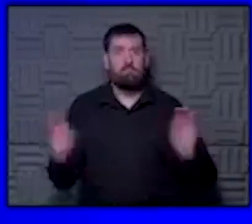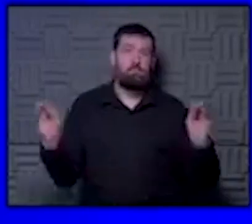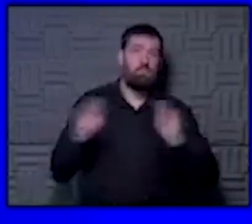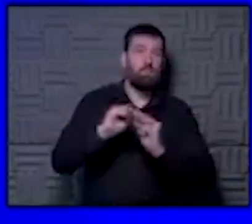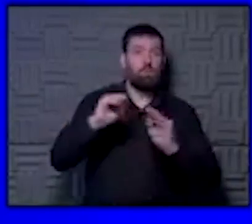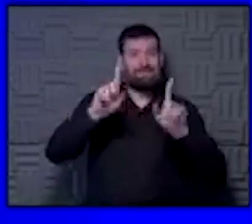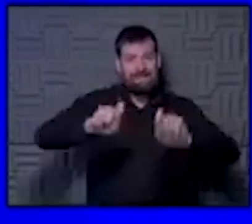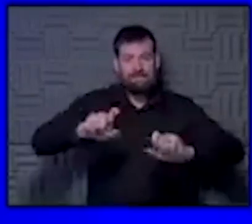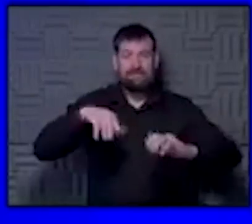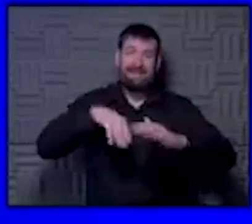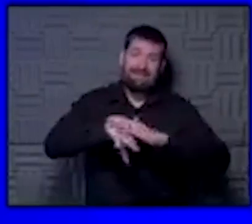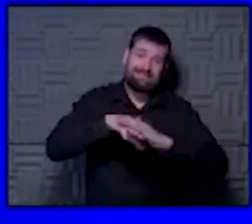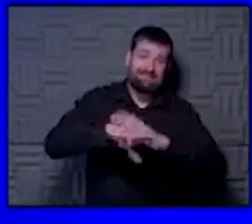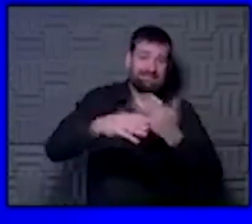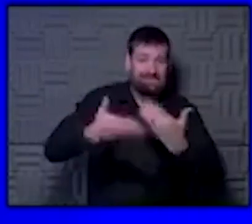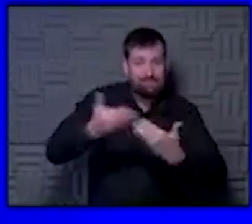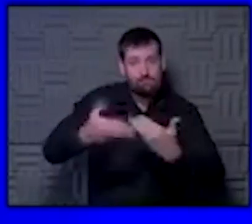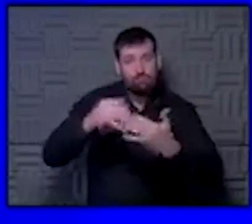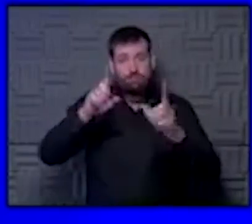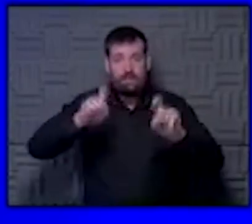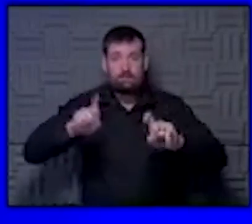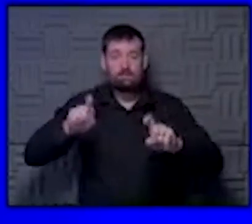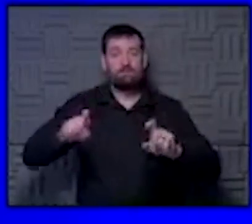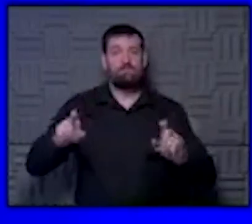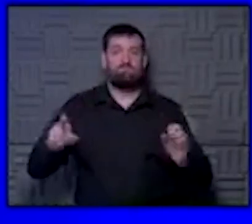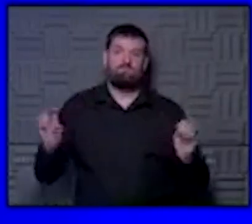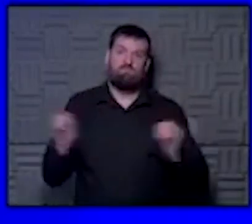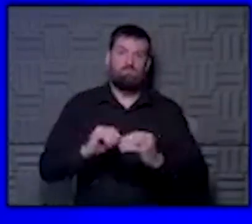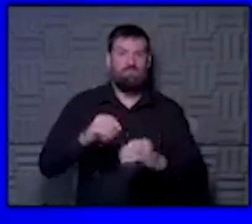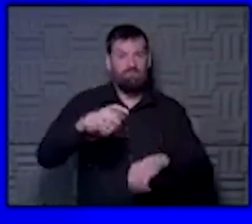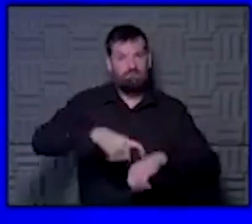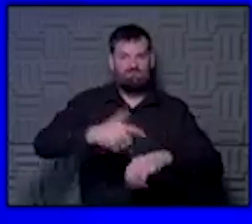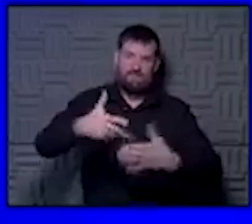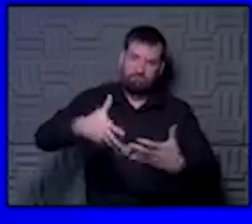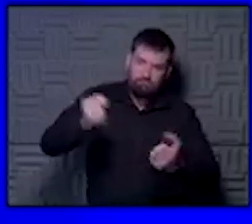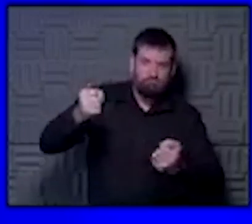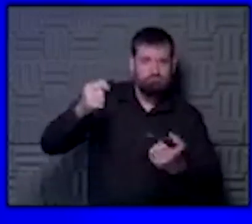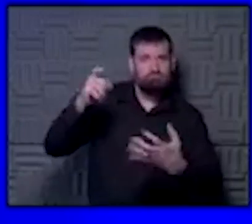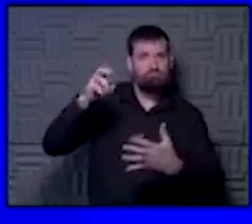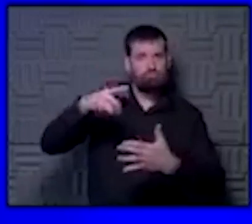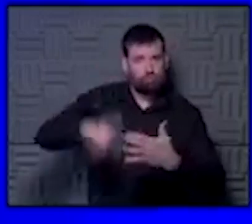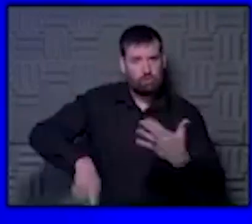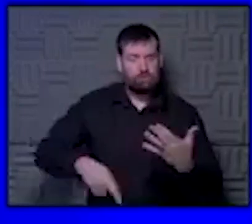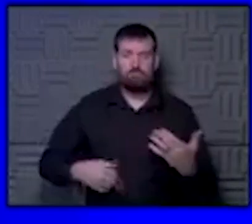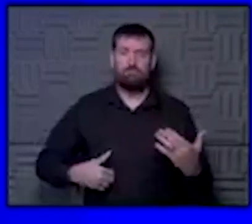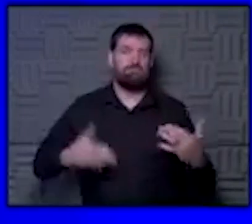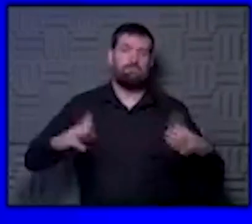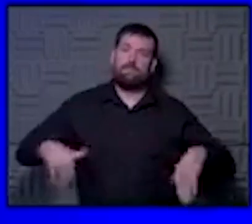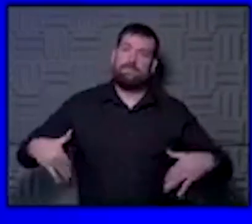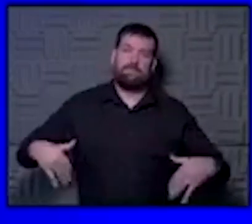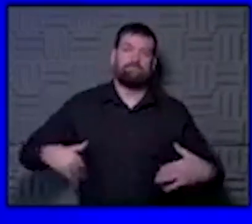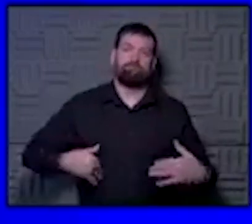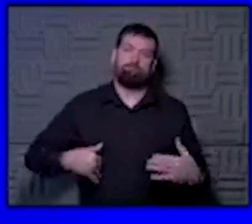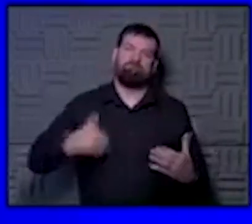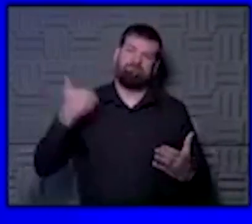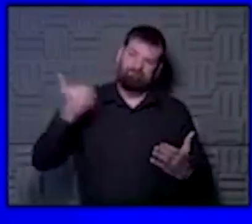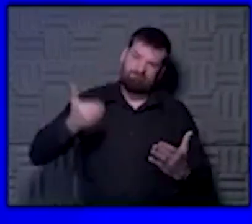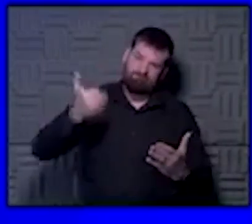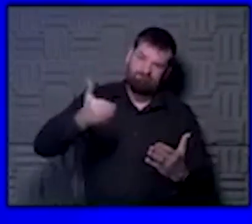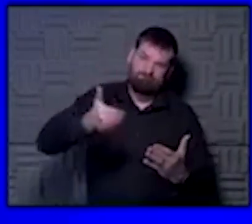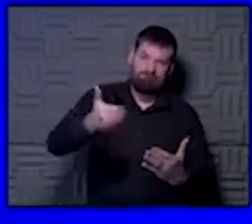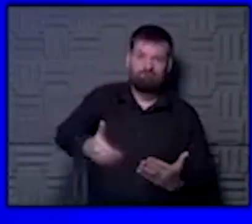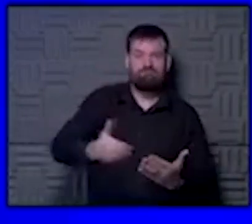to testing, and access to timely and efficient results. We aren't there yet. We're getting there. But